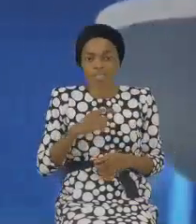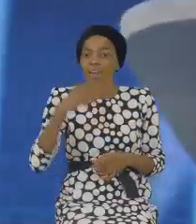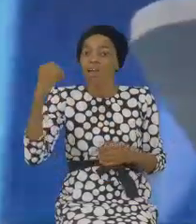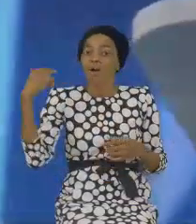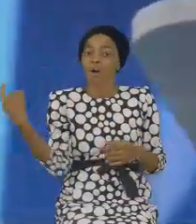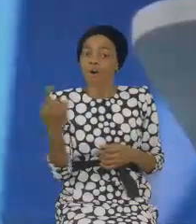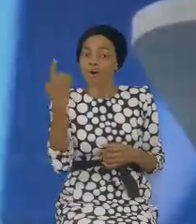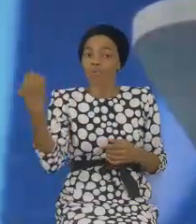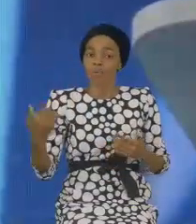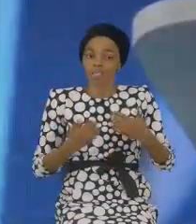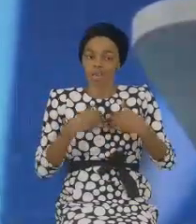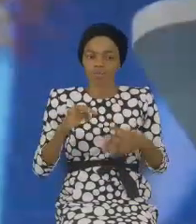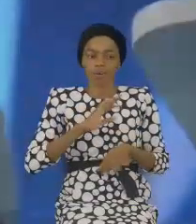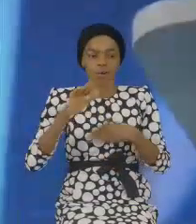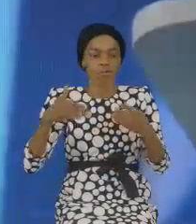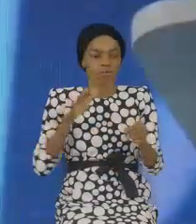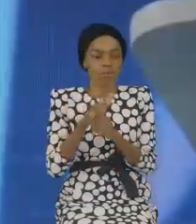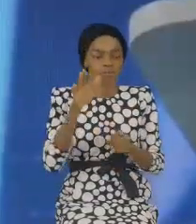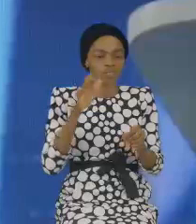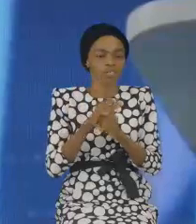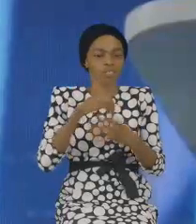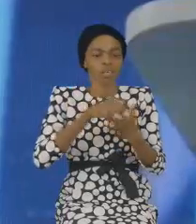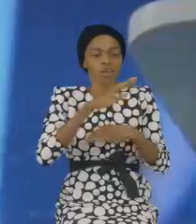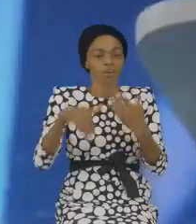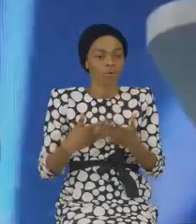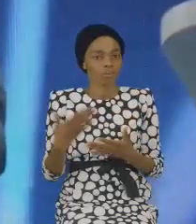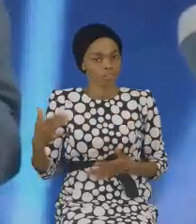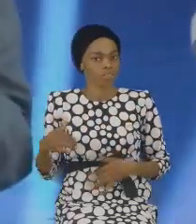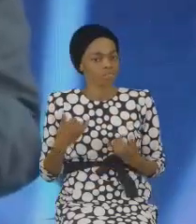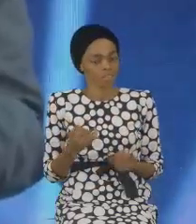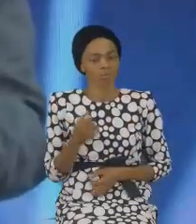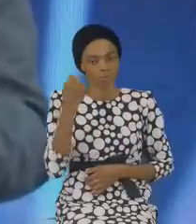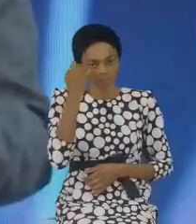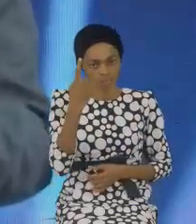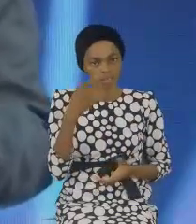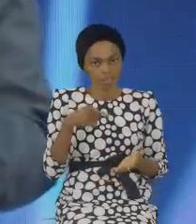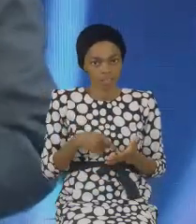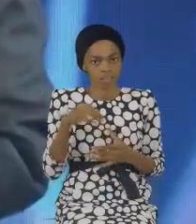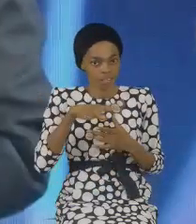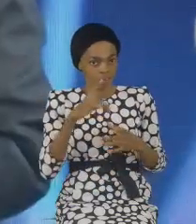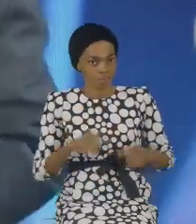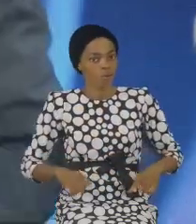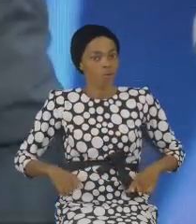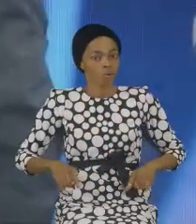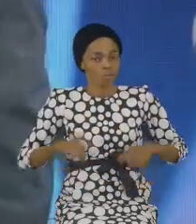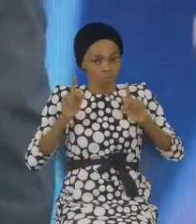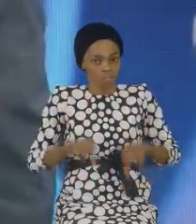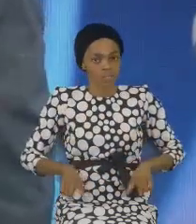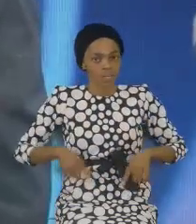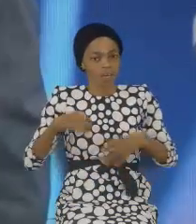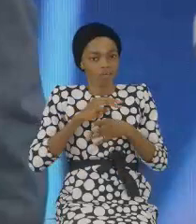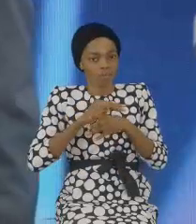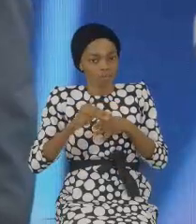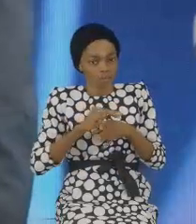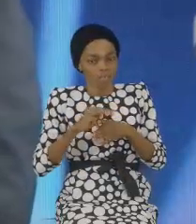having all sufficiency in all things. Try and analyze that in your personal life, in your ministry, and other